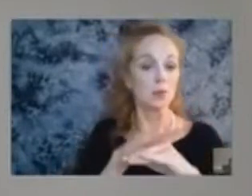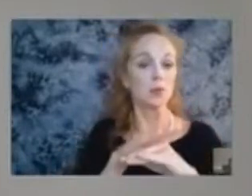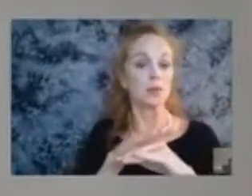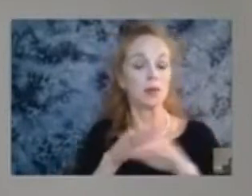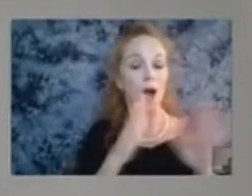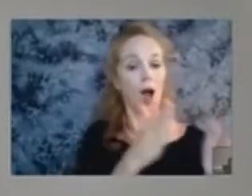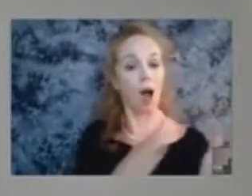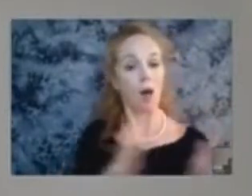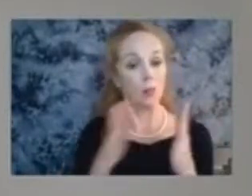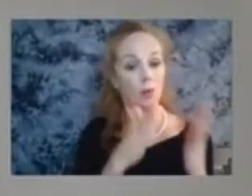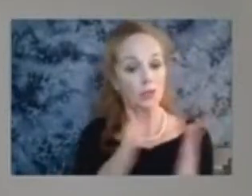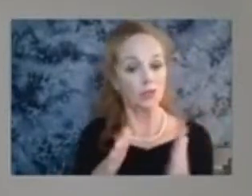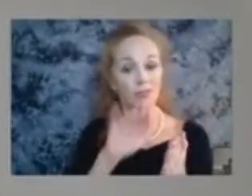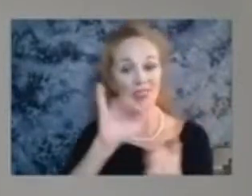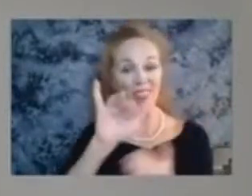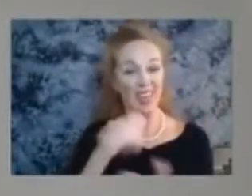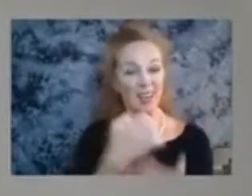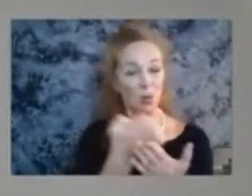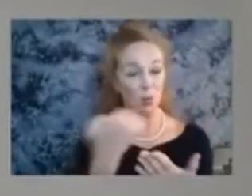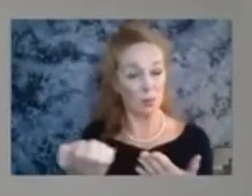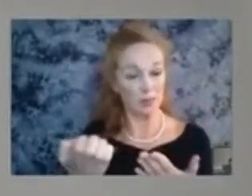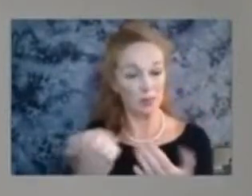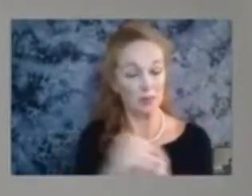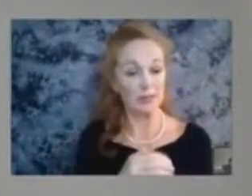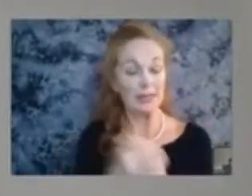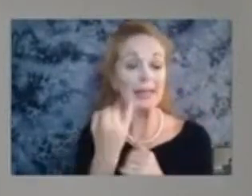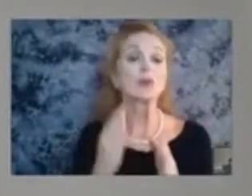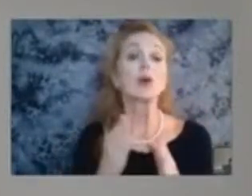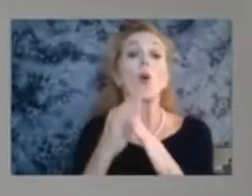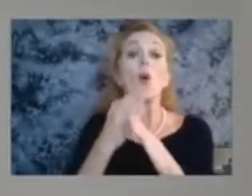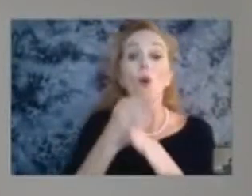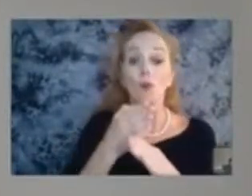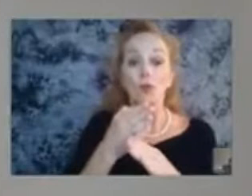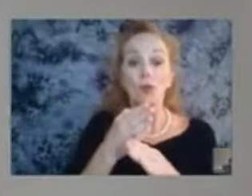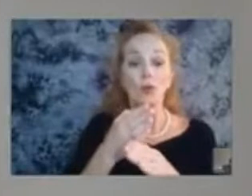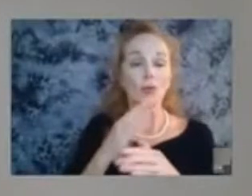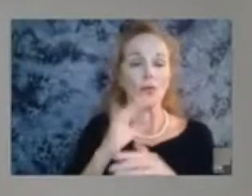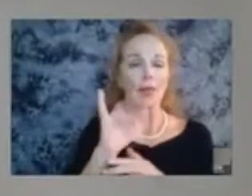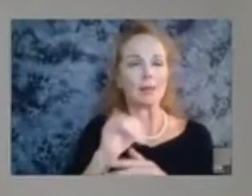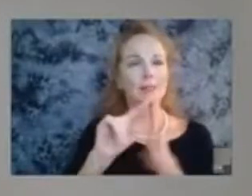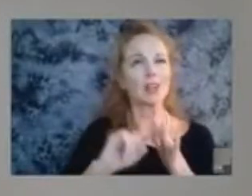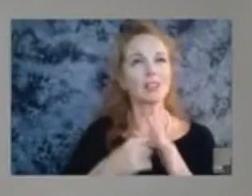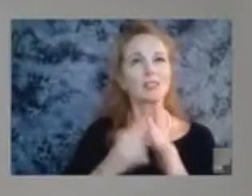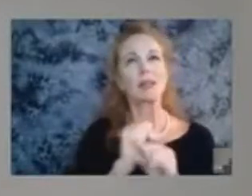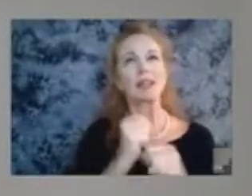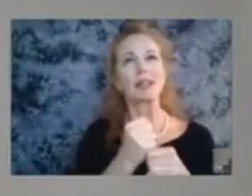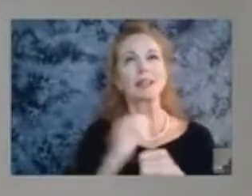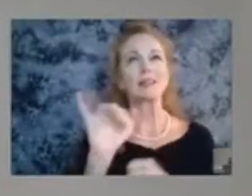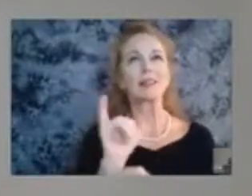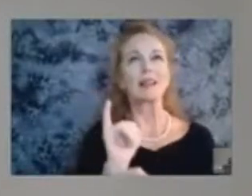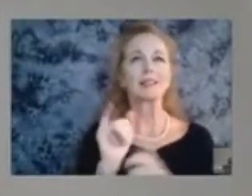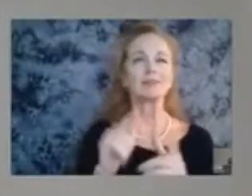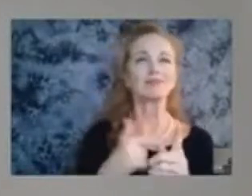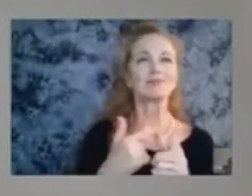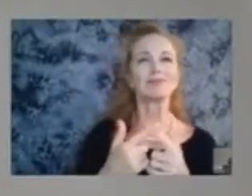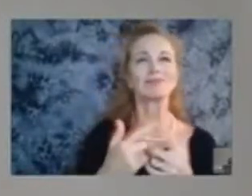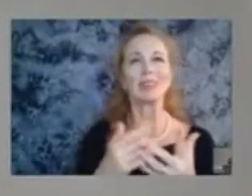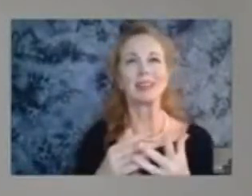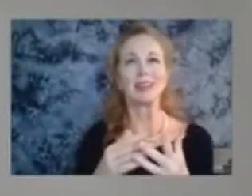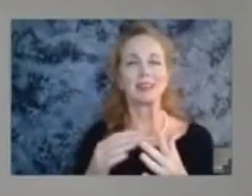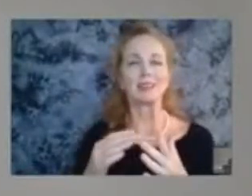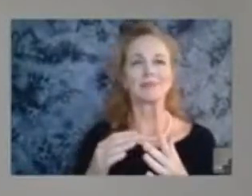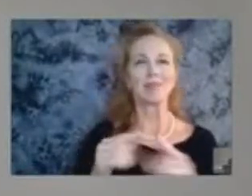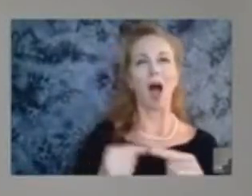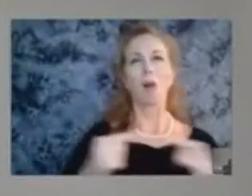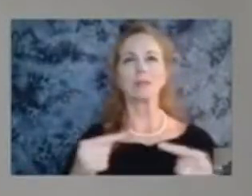that equipment. To move higher than that starts creating a inverse benefit, if you will, so